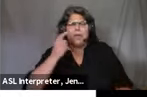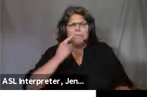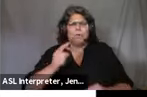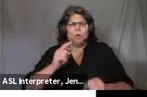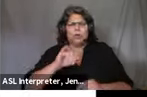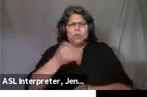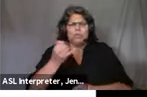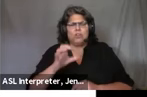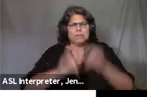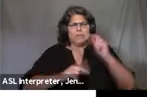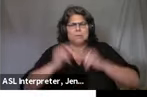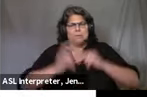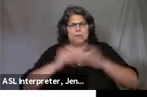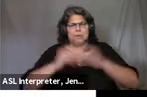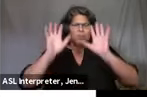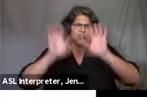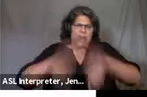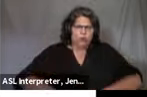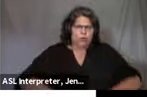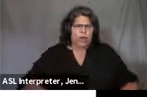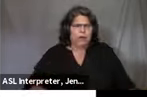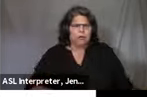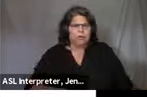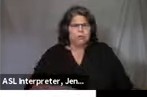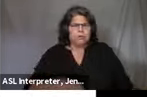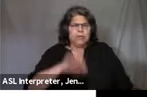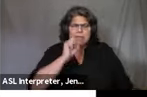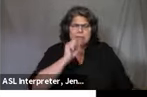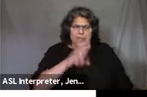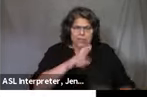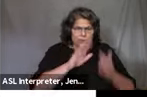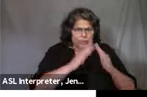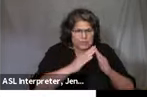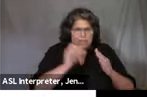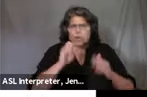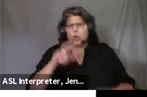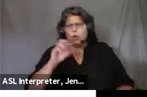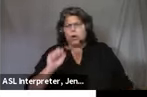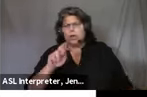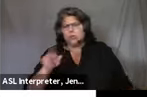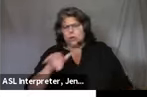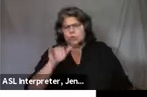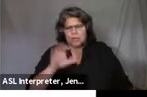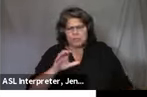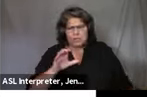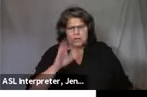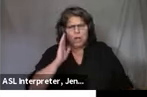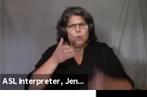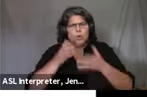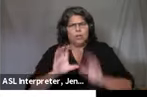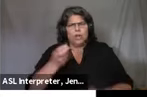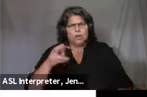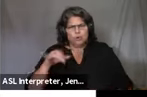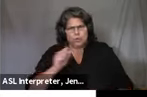JC buildings, the city or SRJC? I will direct that question to